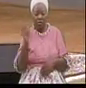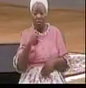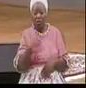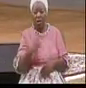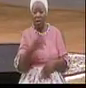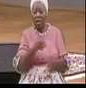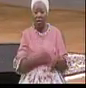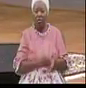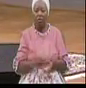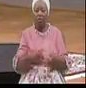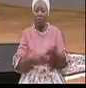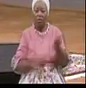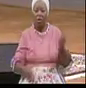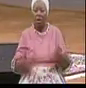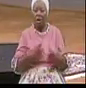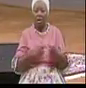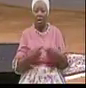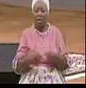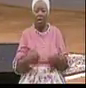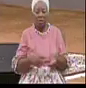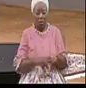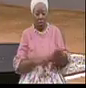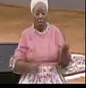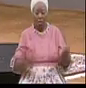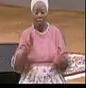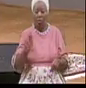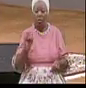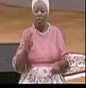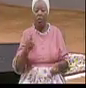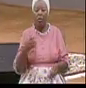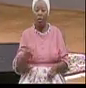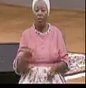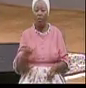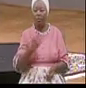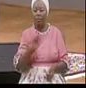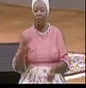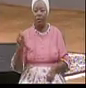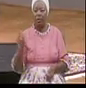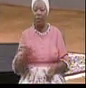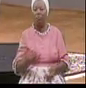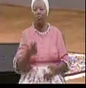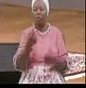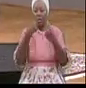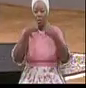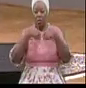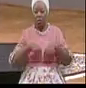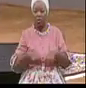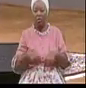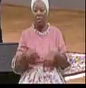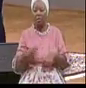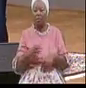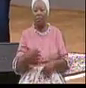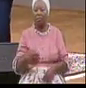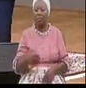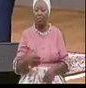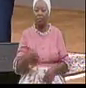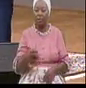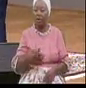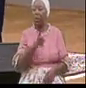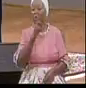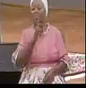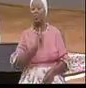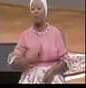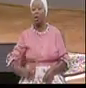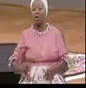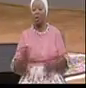and the rod of Aaron swallowed them up. And as you look at the children of Israel coming